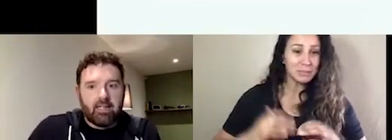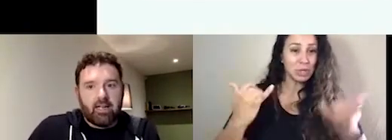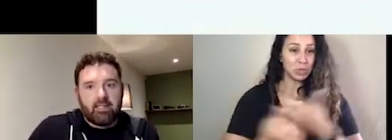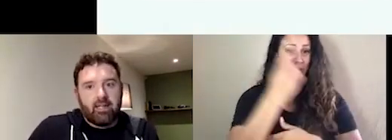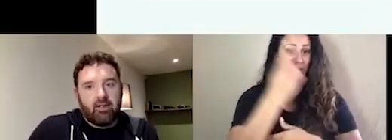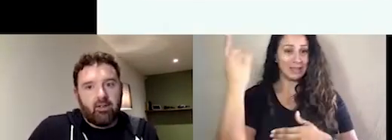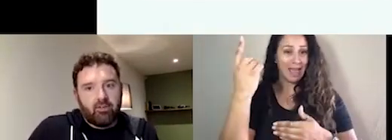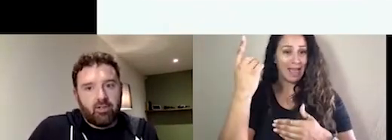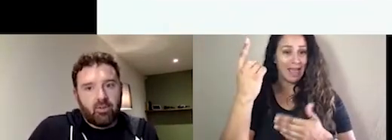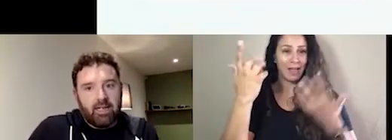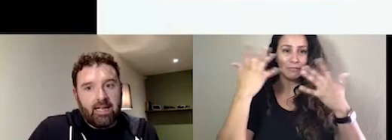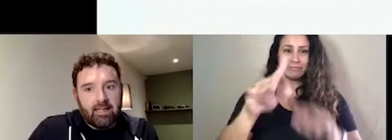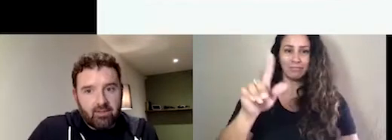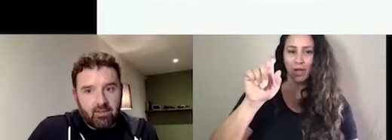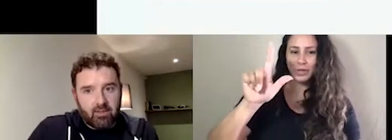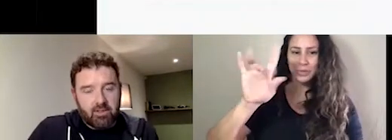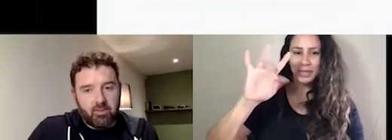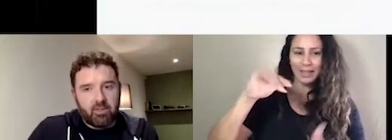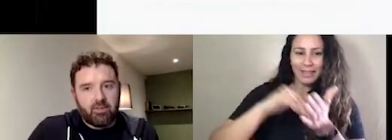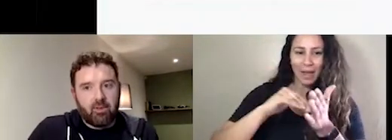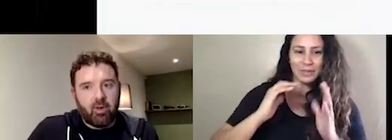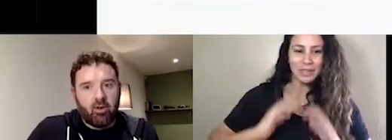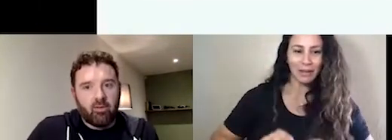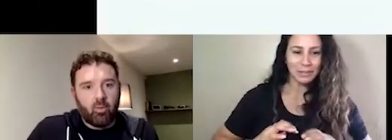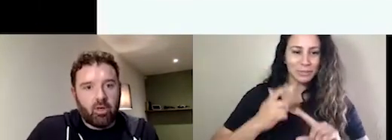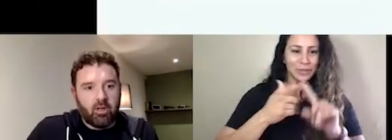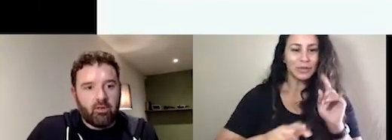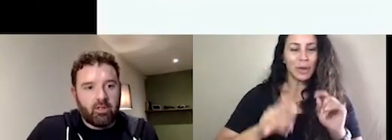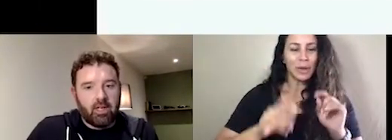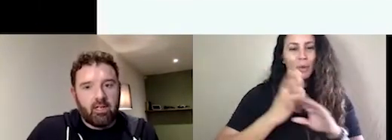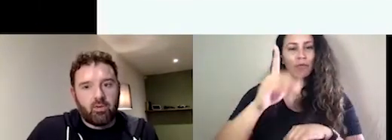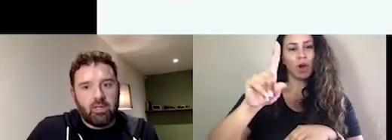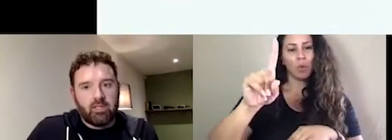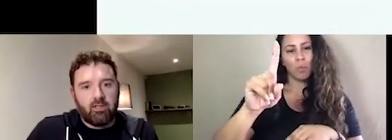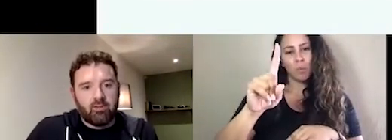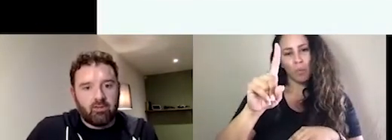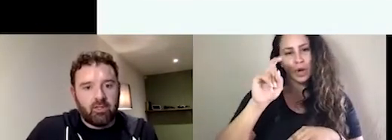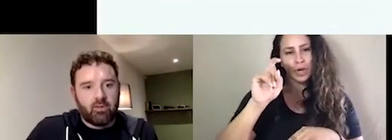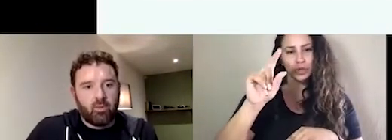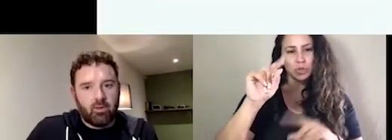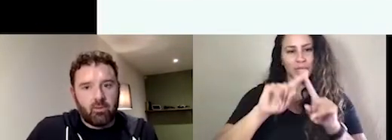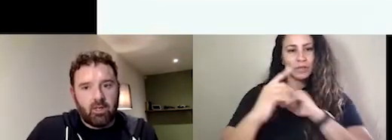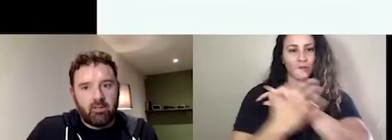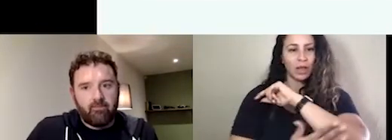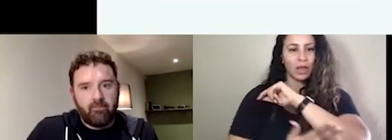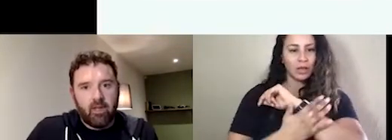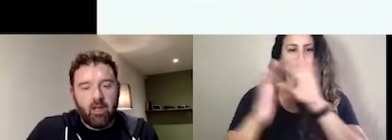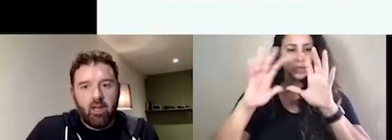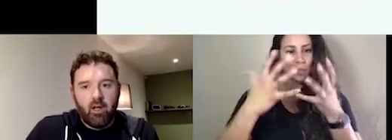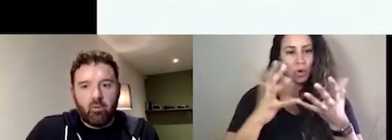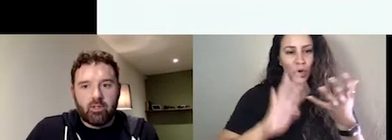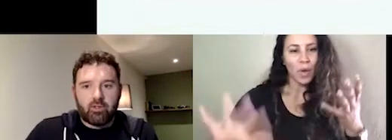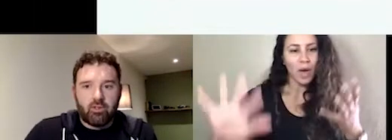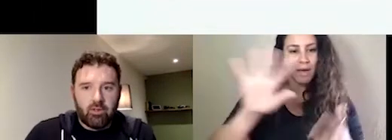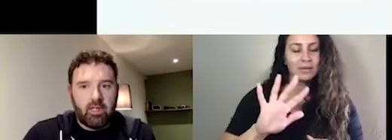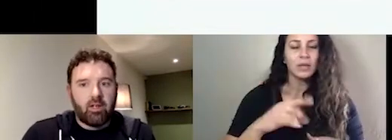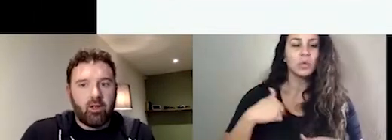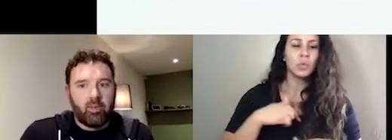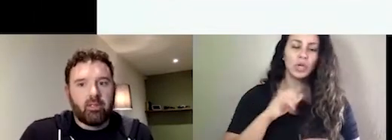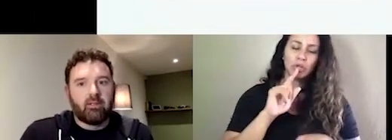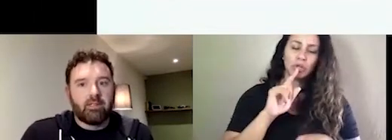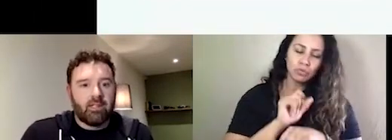Today, that's at 128,000 customers from over 120 countries worldwide. We're a